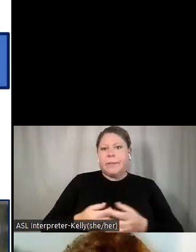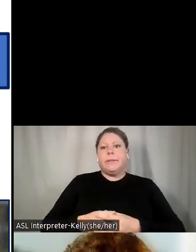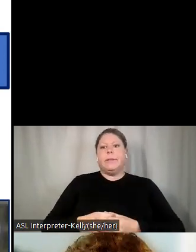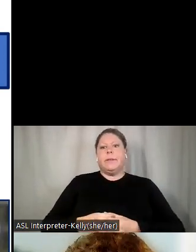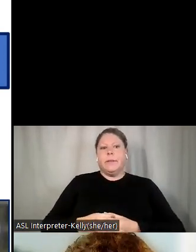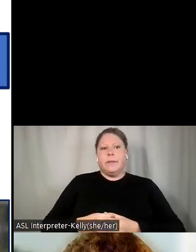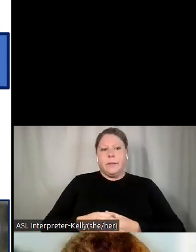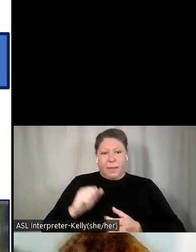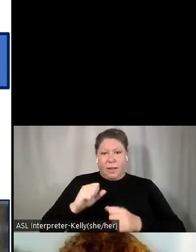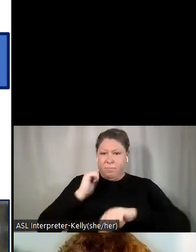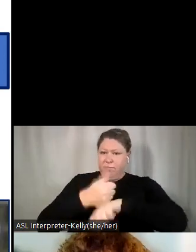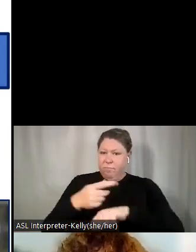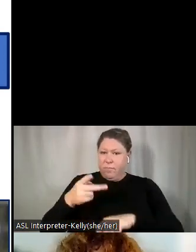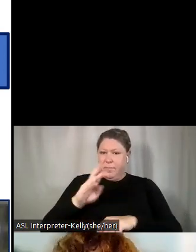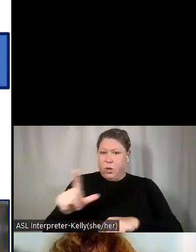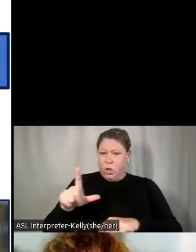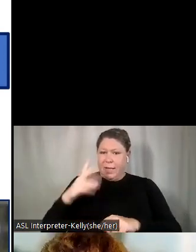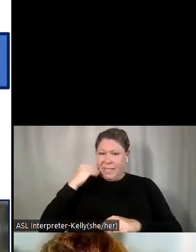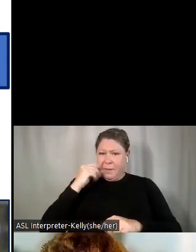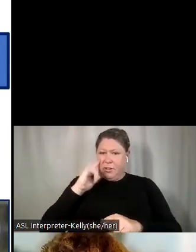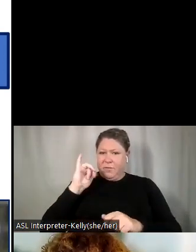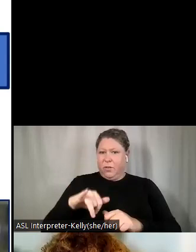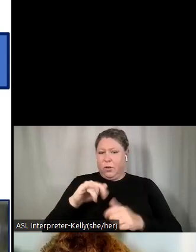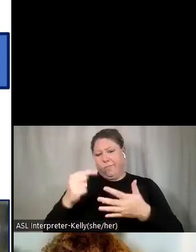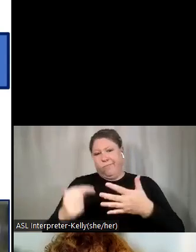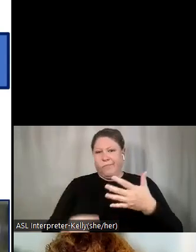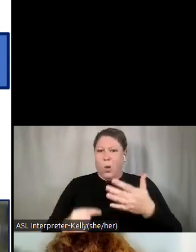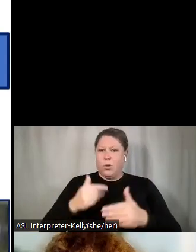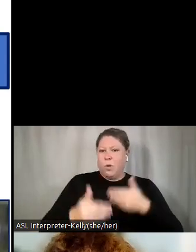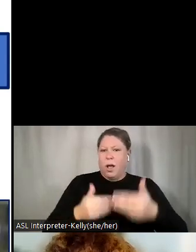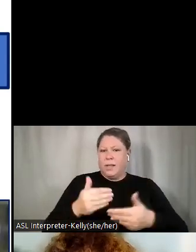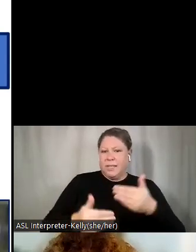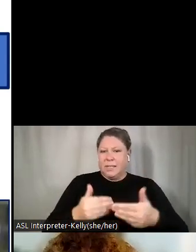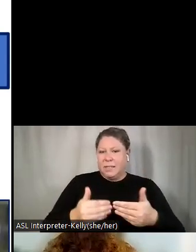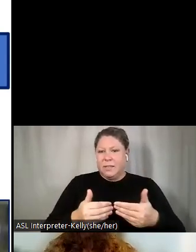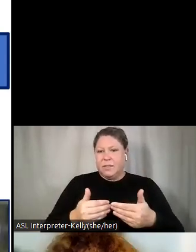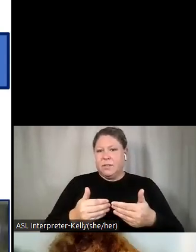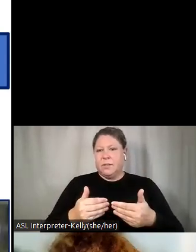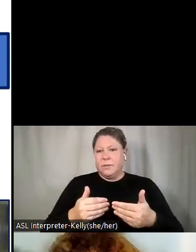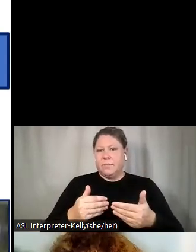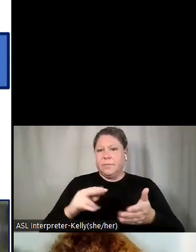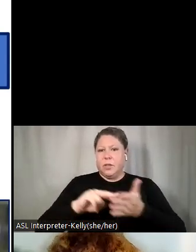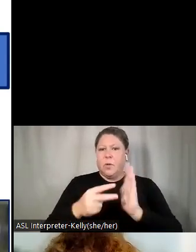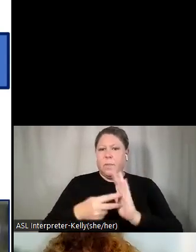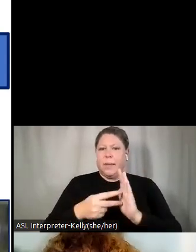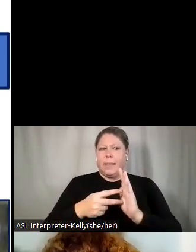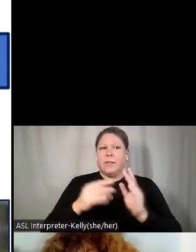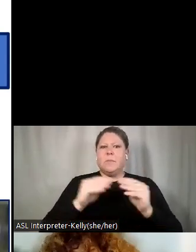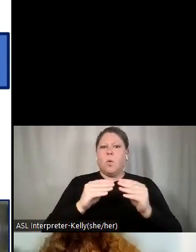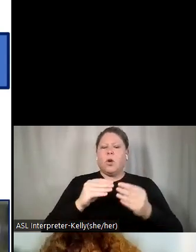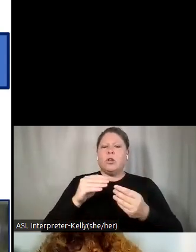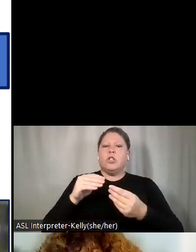those processes within to make all of what we do flow more smoothly